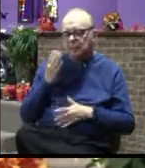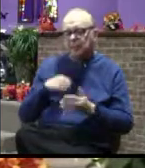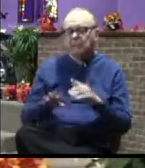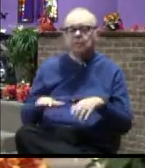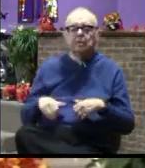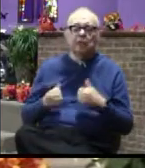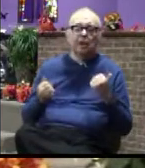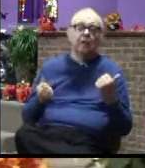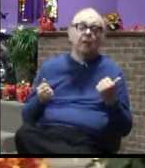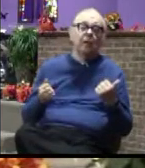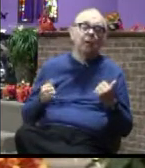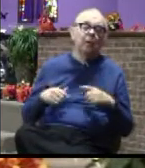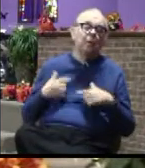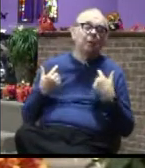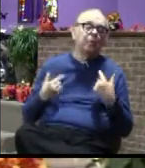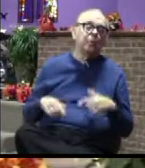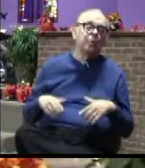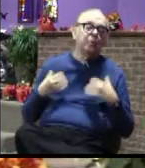And oh boy,